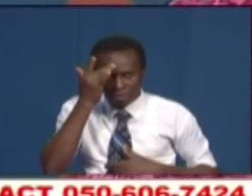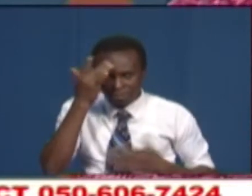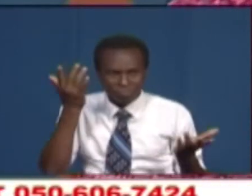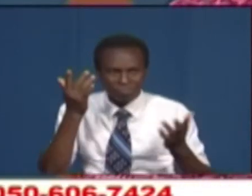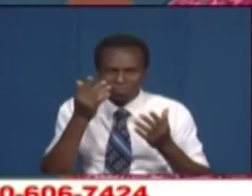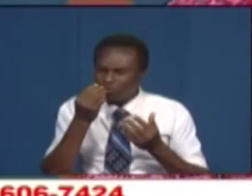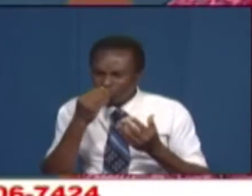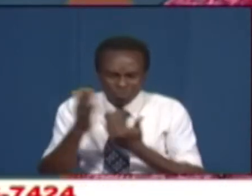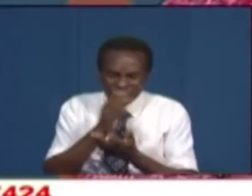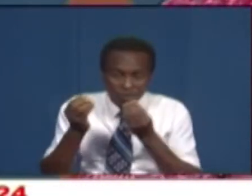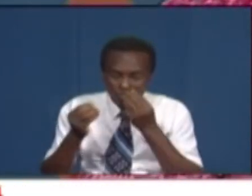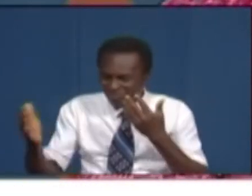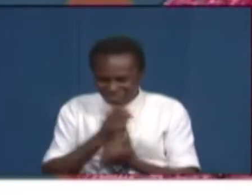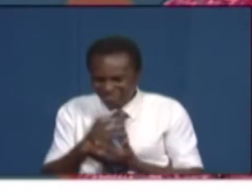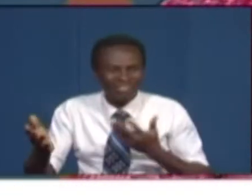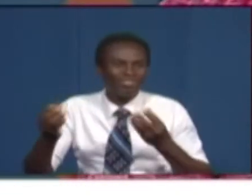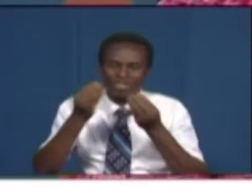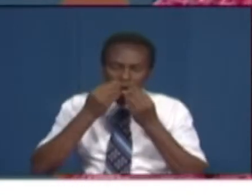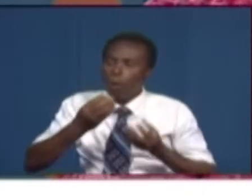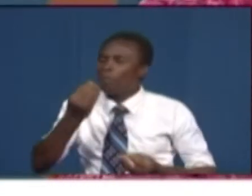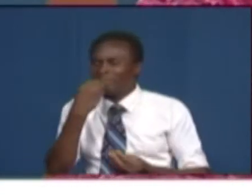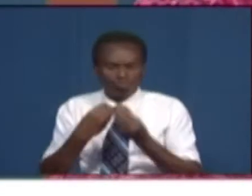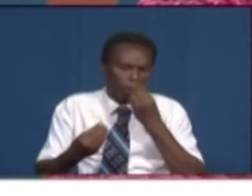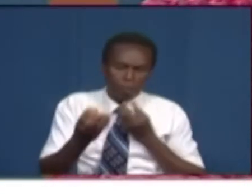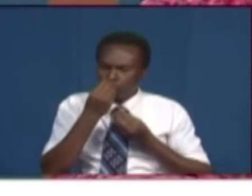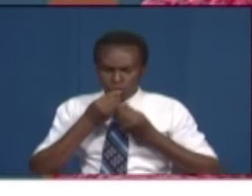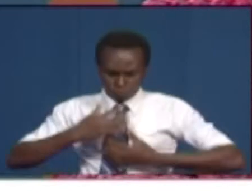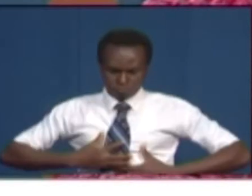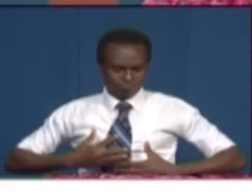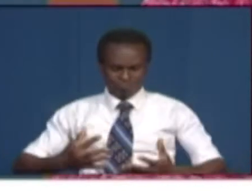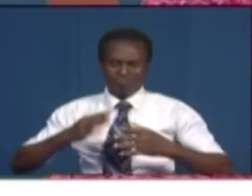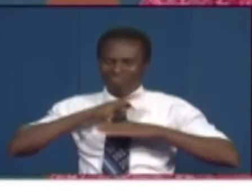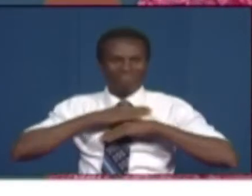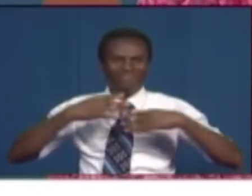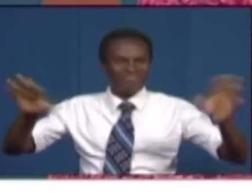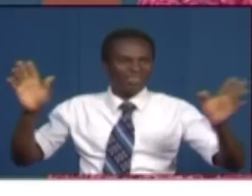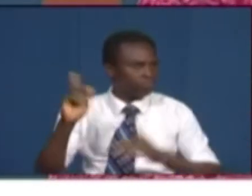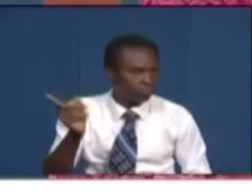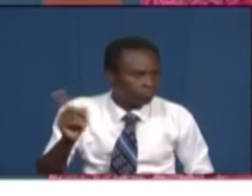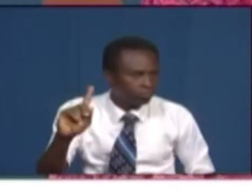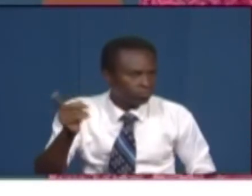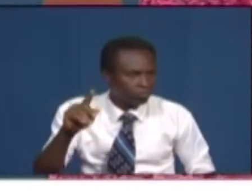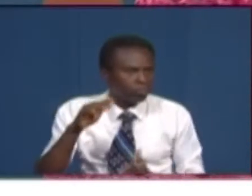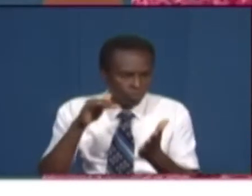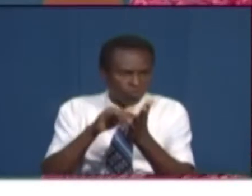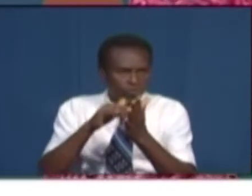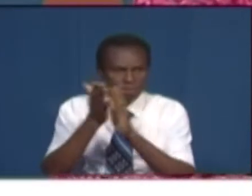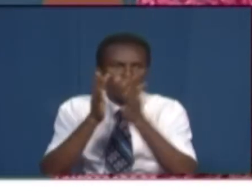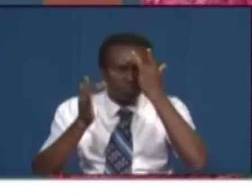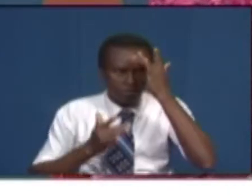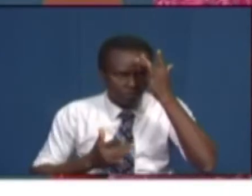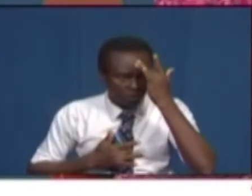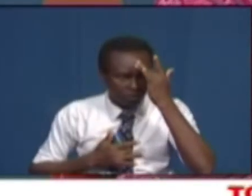you are in school, because if you, especially if your diet is deficient in iron, okay, it makes